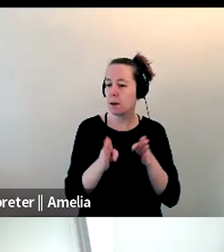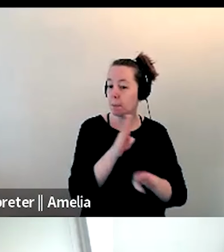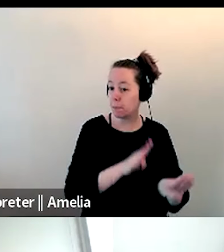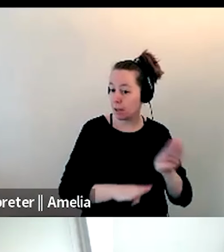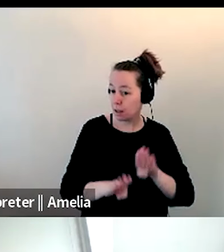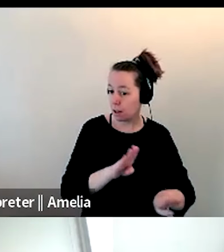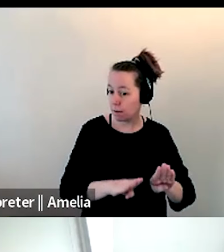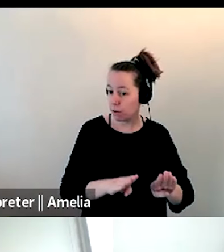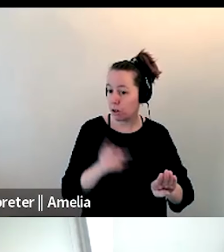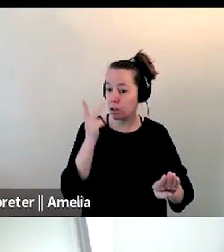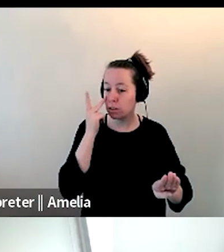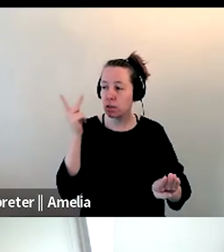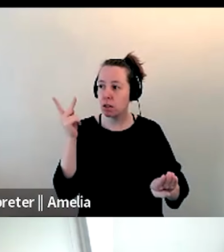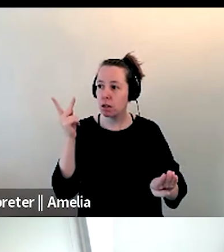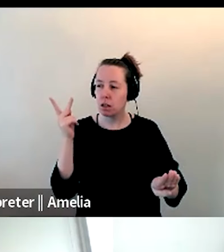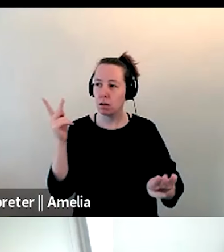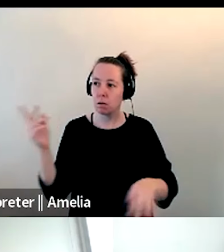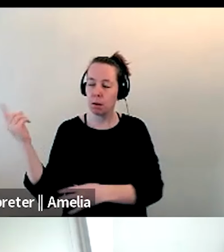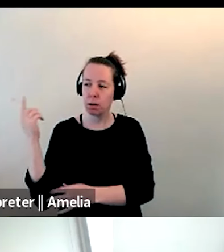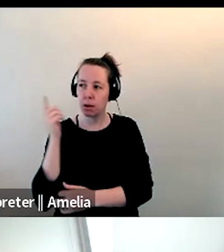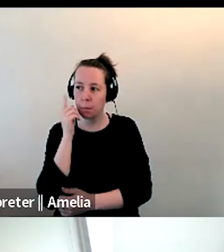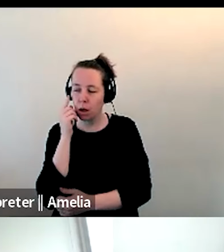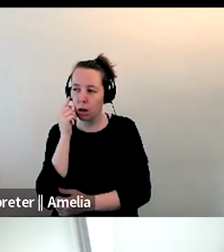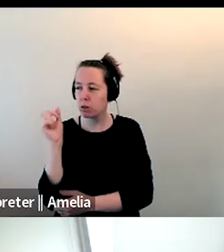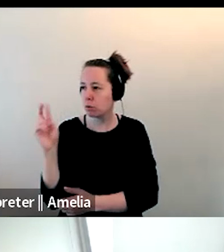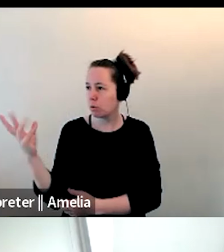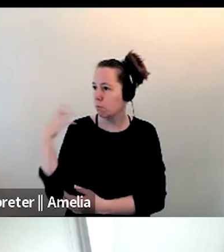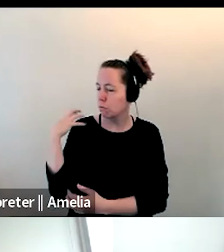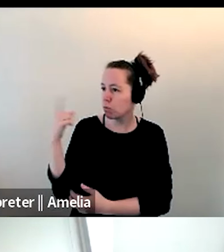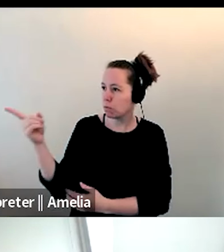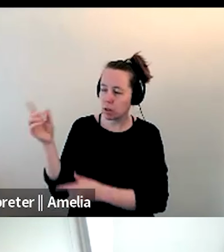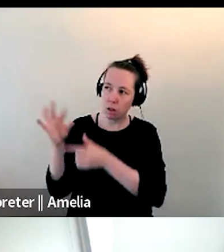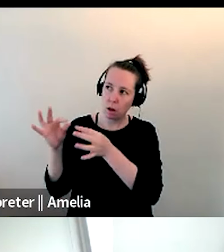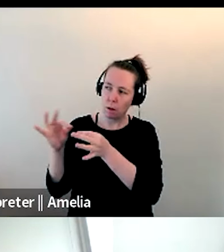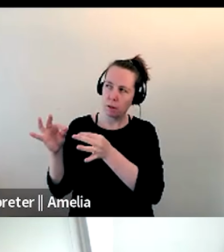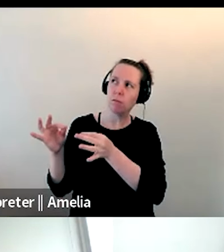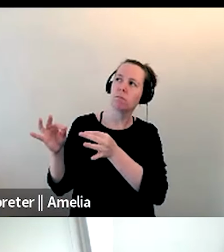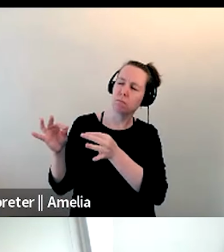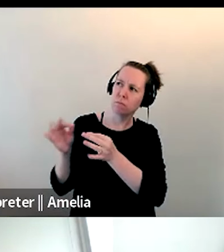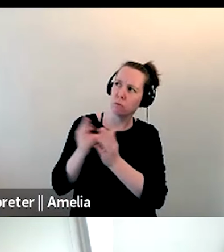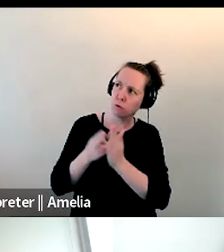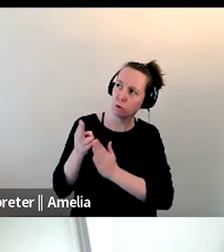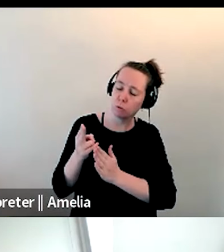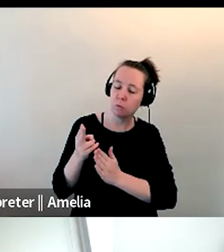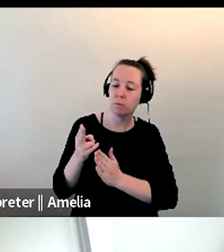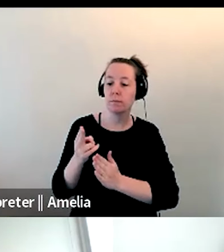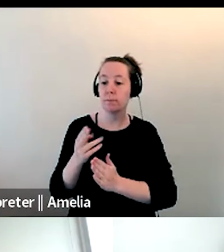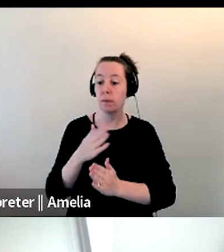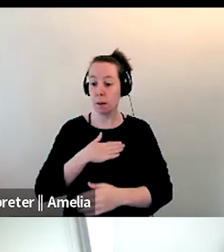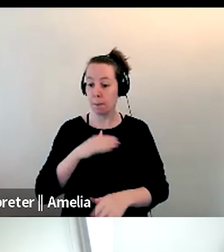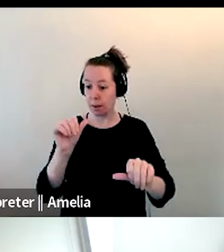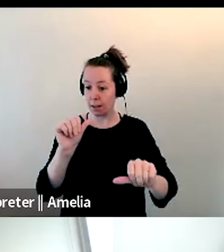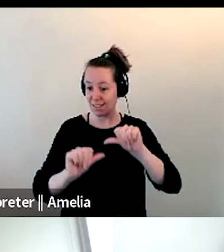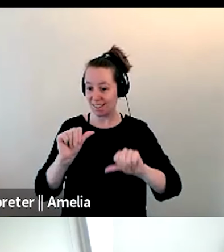heard from colleagues or employers, but I wasn't sure how true they were. So the biggest surprise for me in my assessment was that it pointed out I have a tendency to be